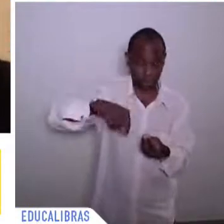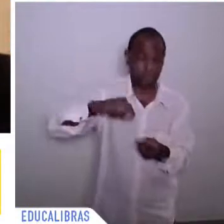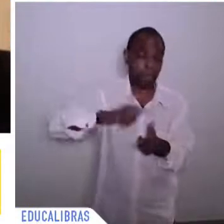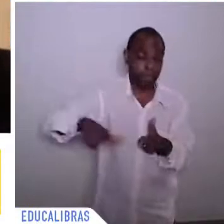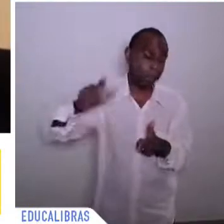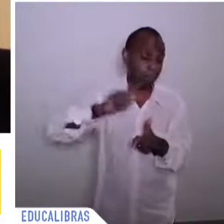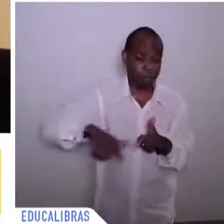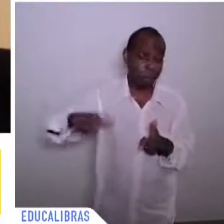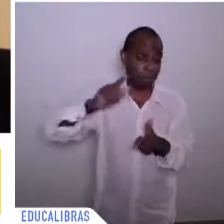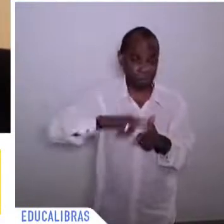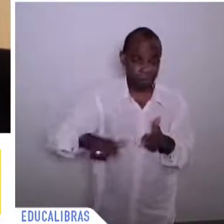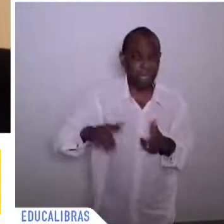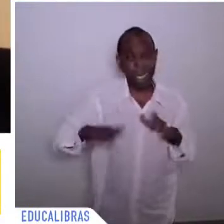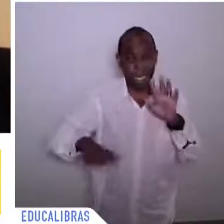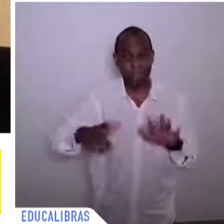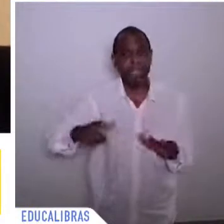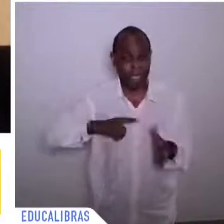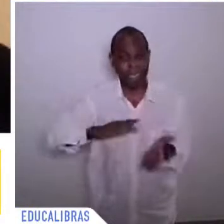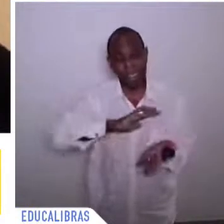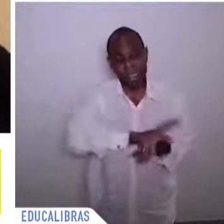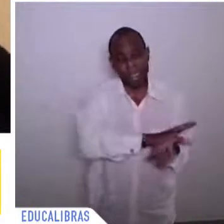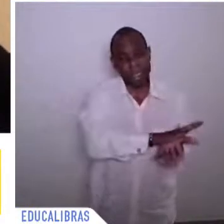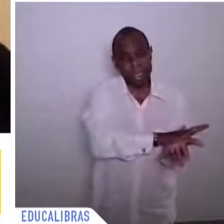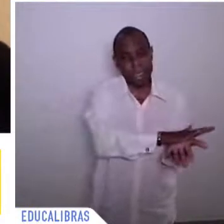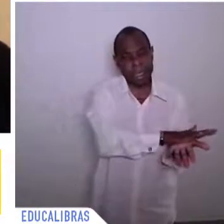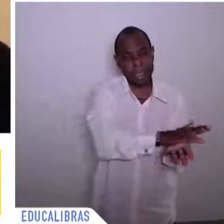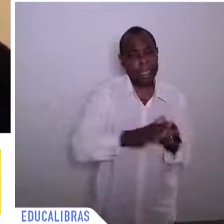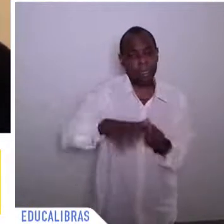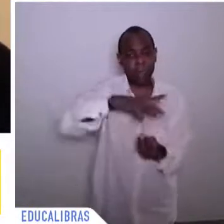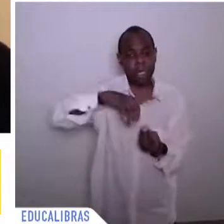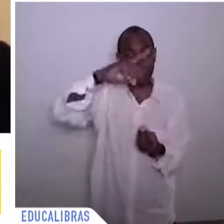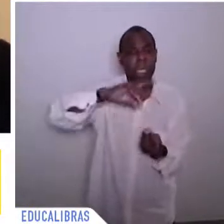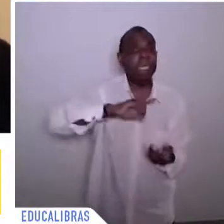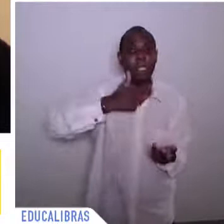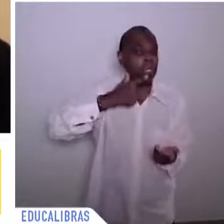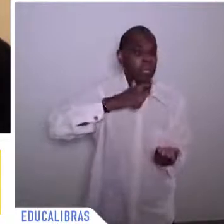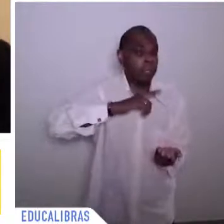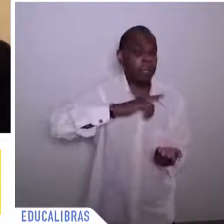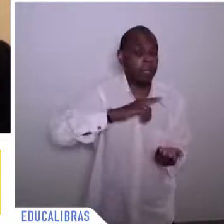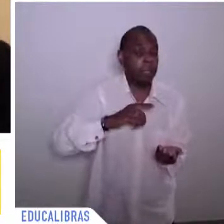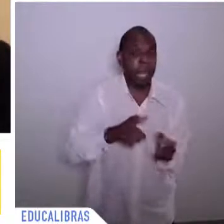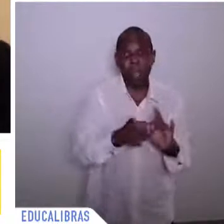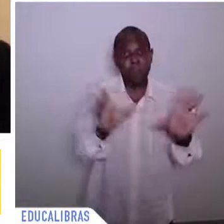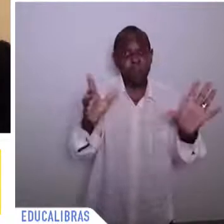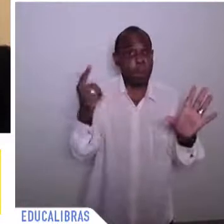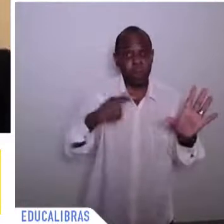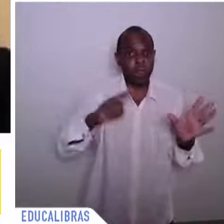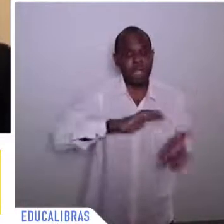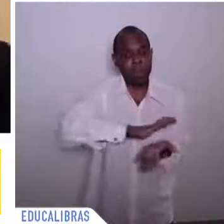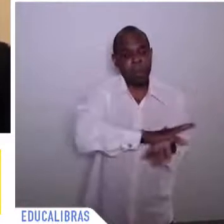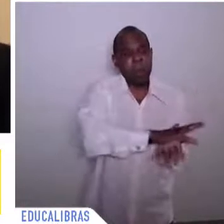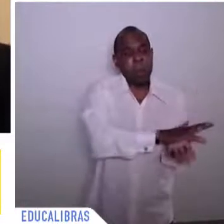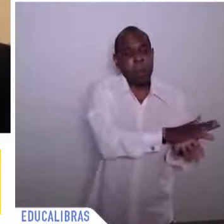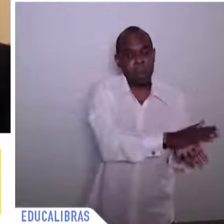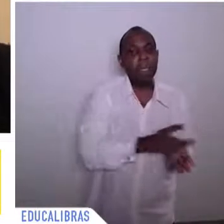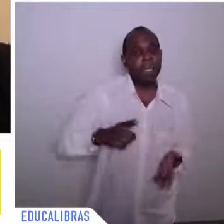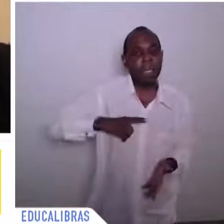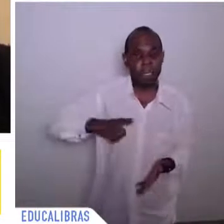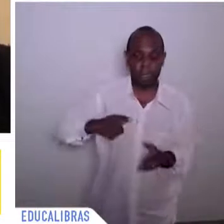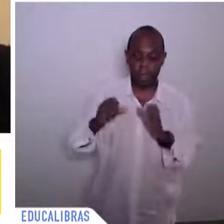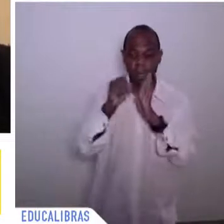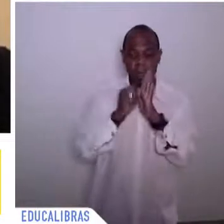with great activity. You have the suppression of the democratic form, like you saw in